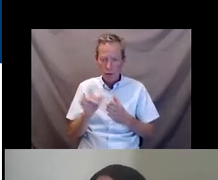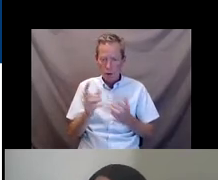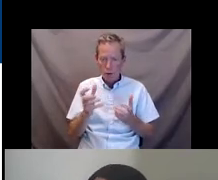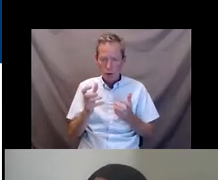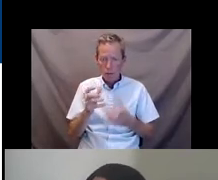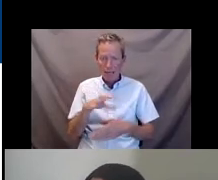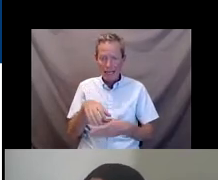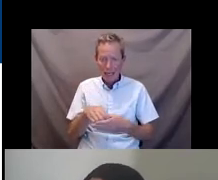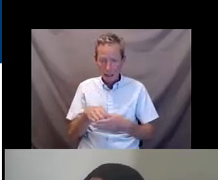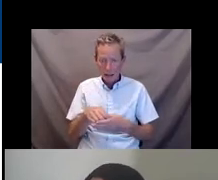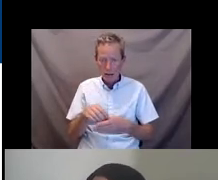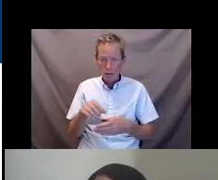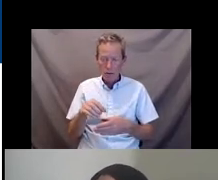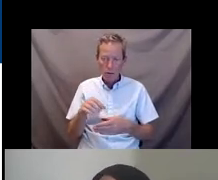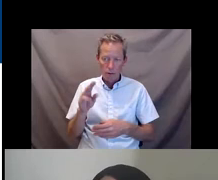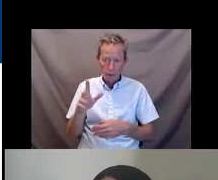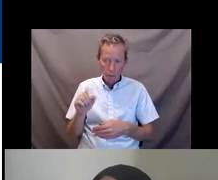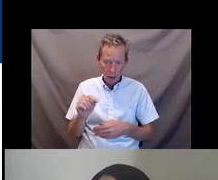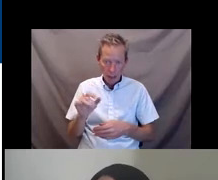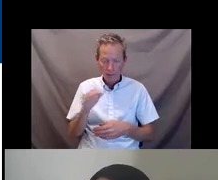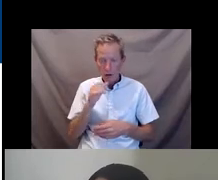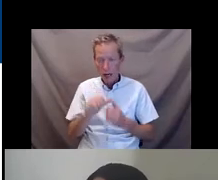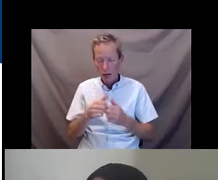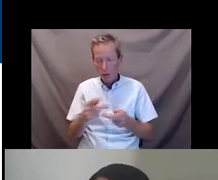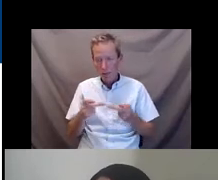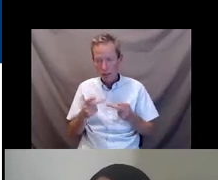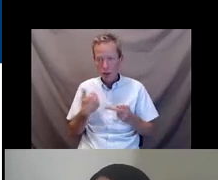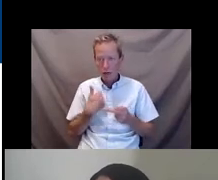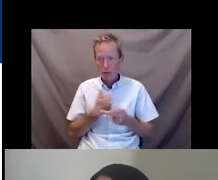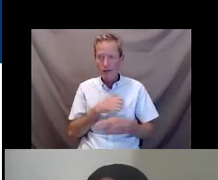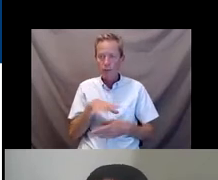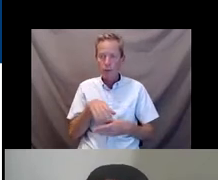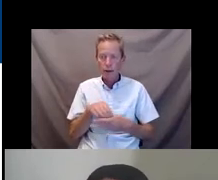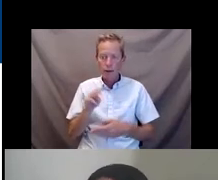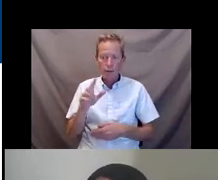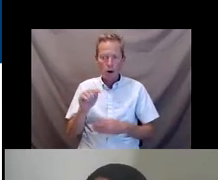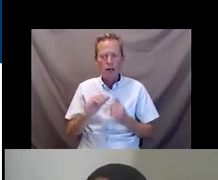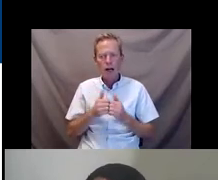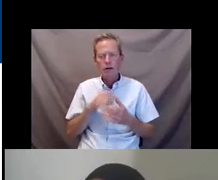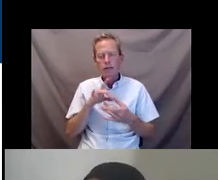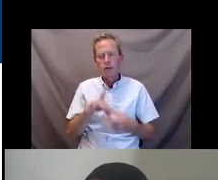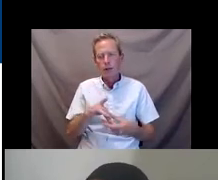how do we position ourselves in the market? And what does that have to do with